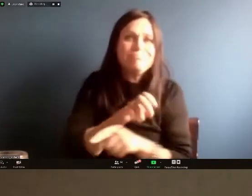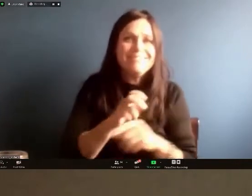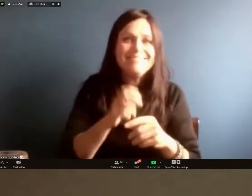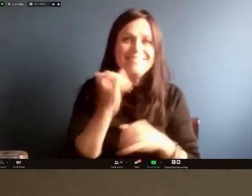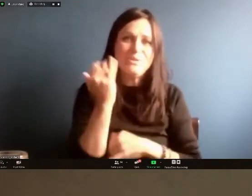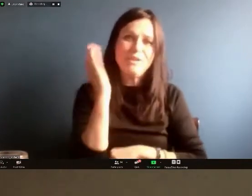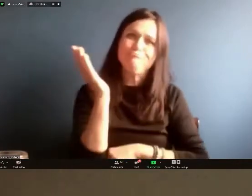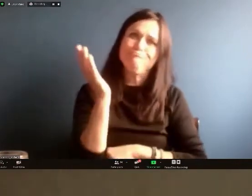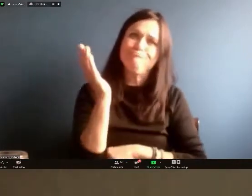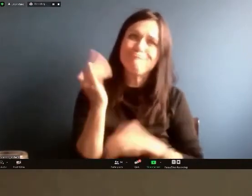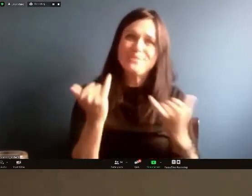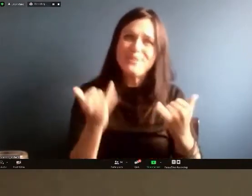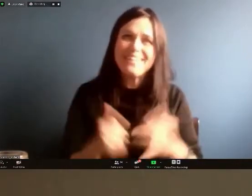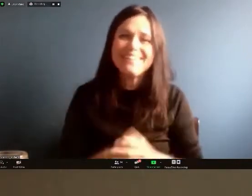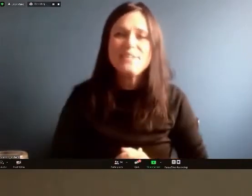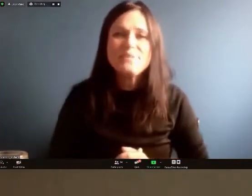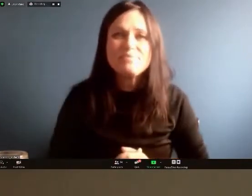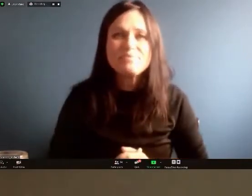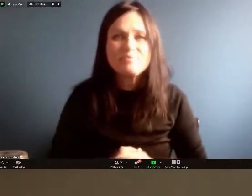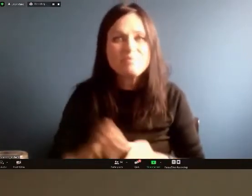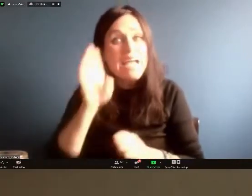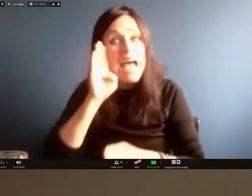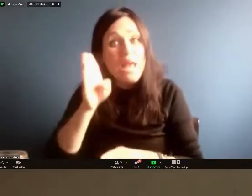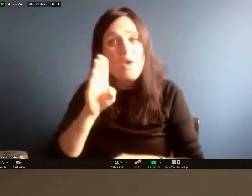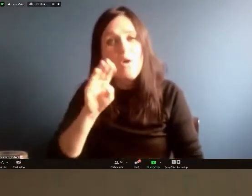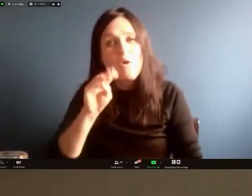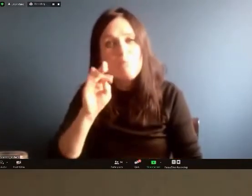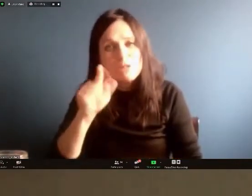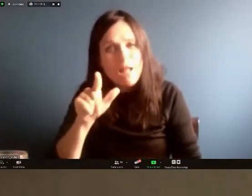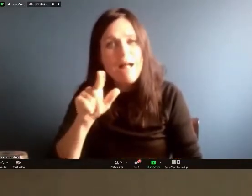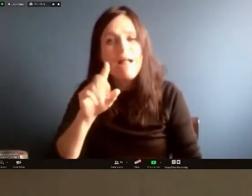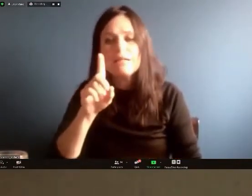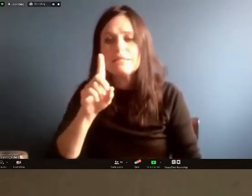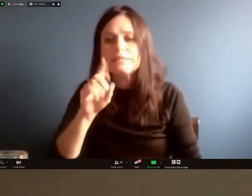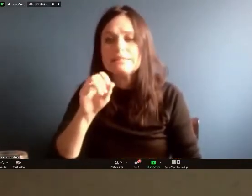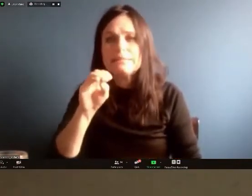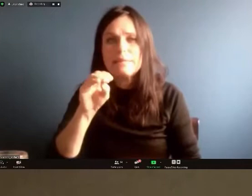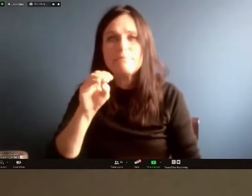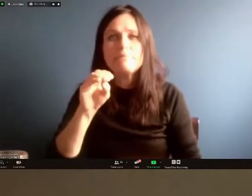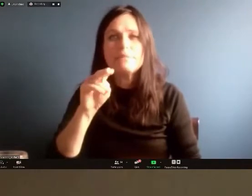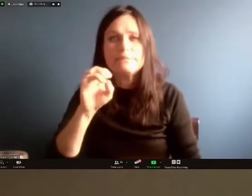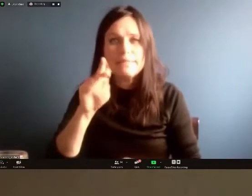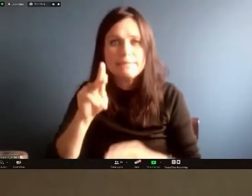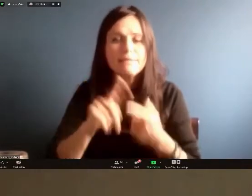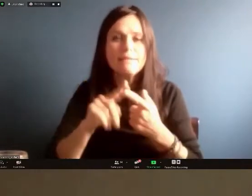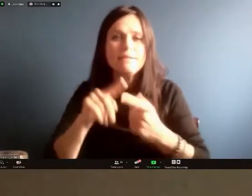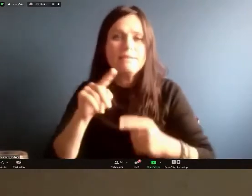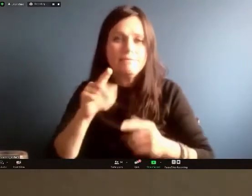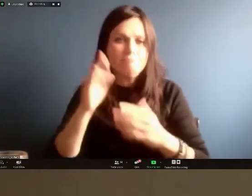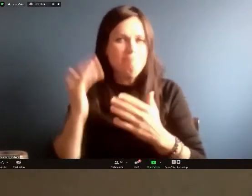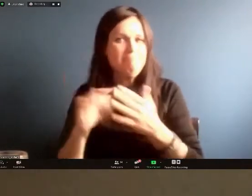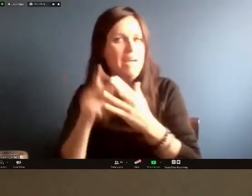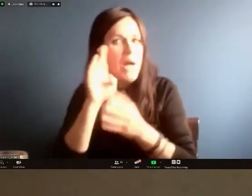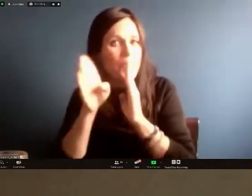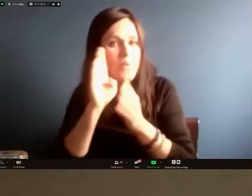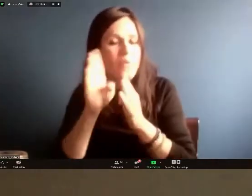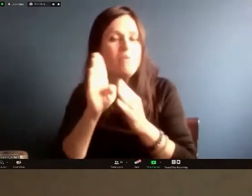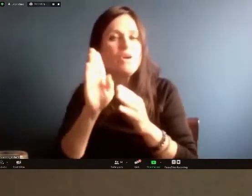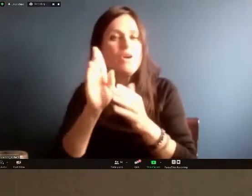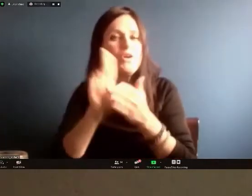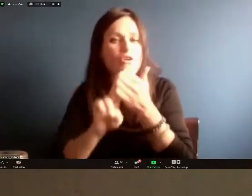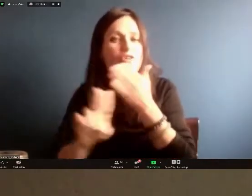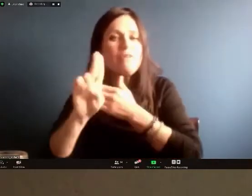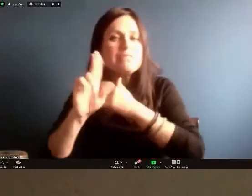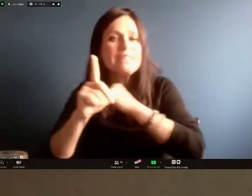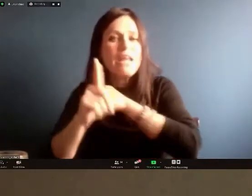I'm saying hello to Michelle Dimnick and Kari Tanaka from the U of L bookstore. Let's see, some